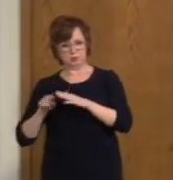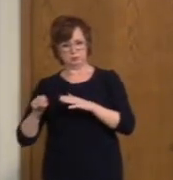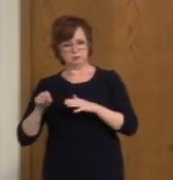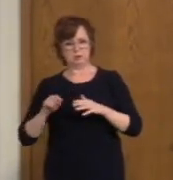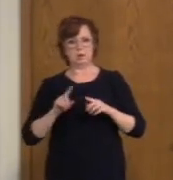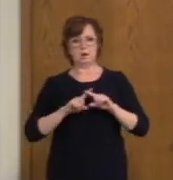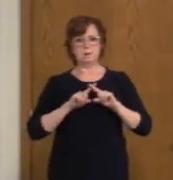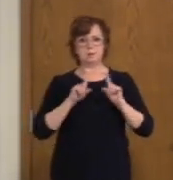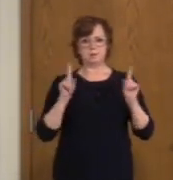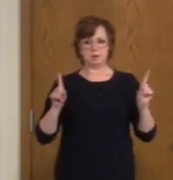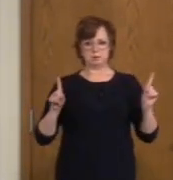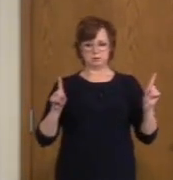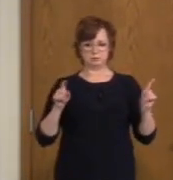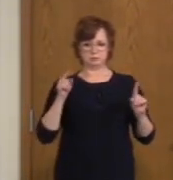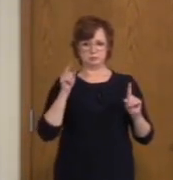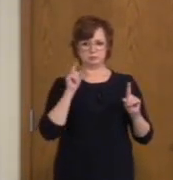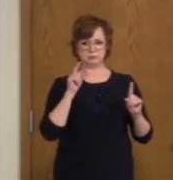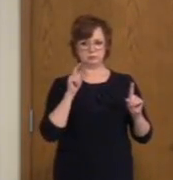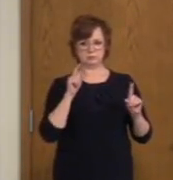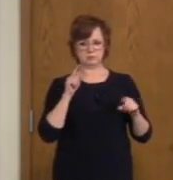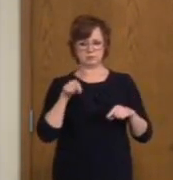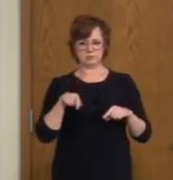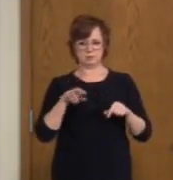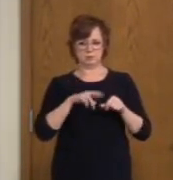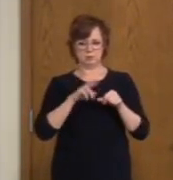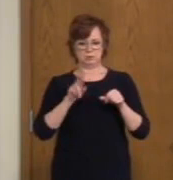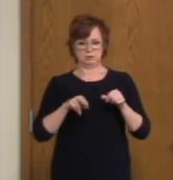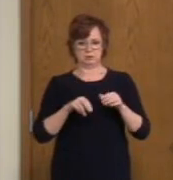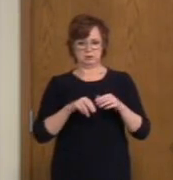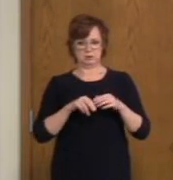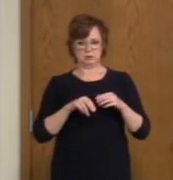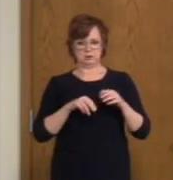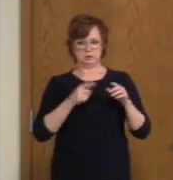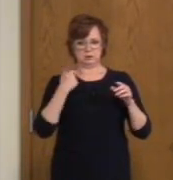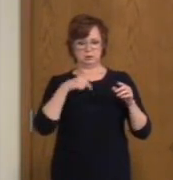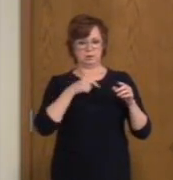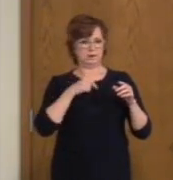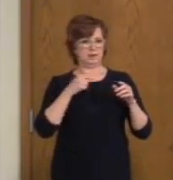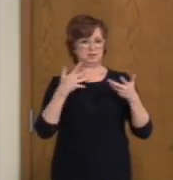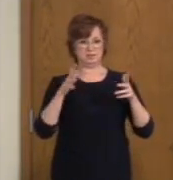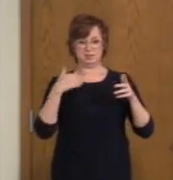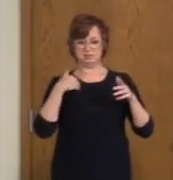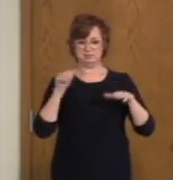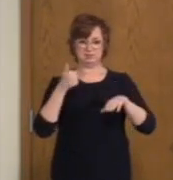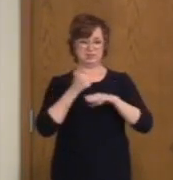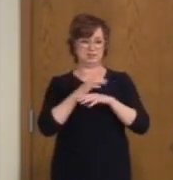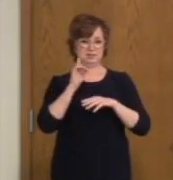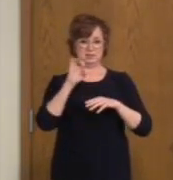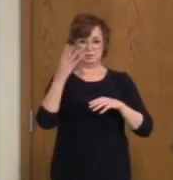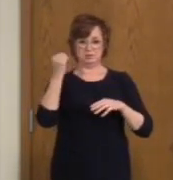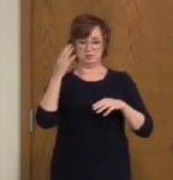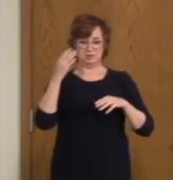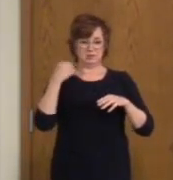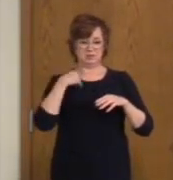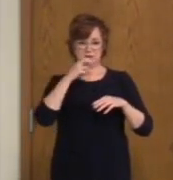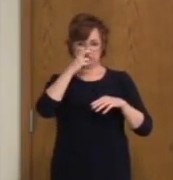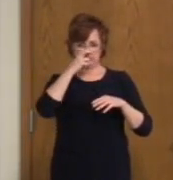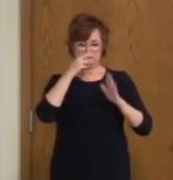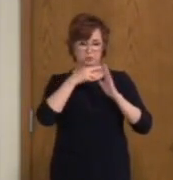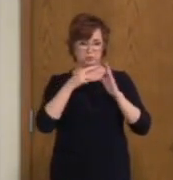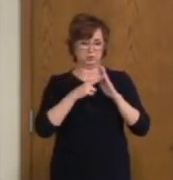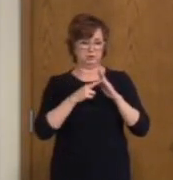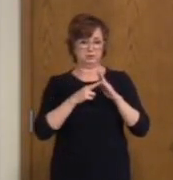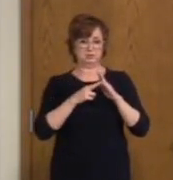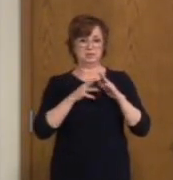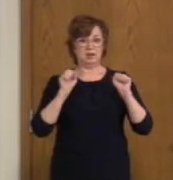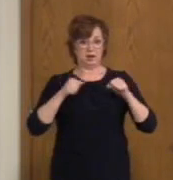right now. But because the earlier restrictions were in place since 14 December, we thankfully did not have